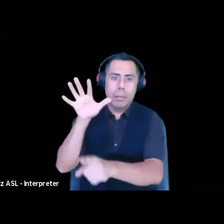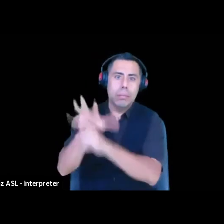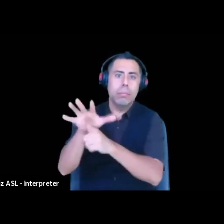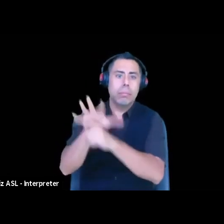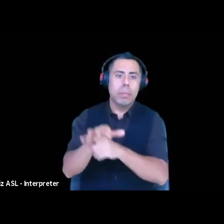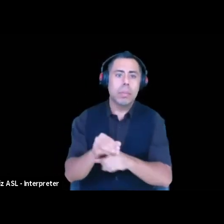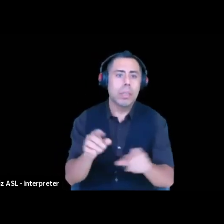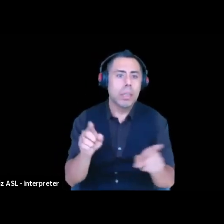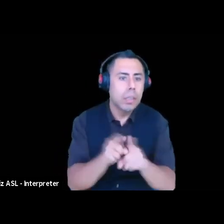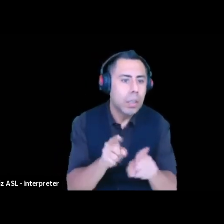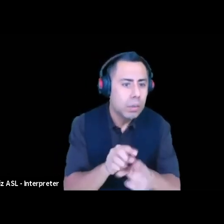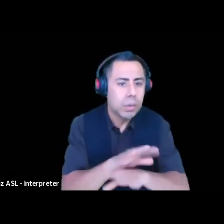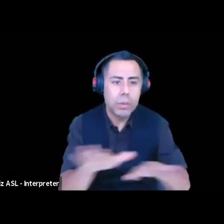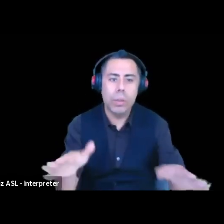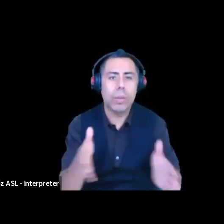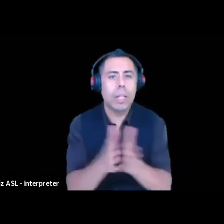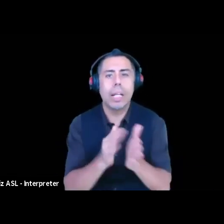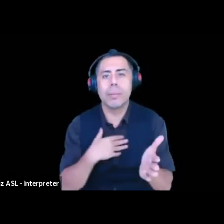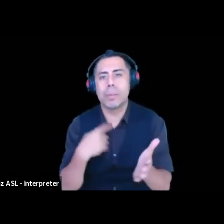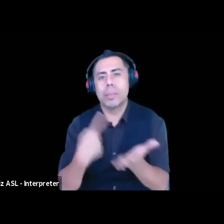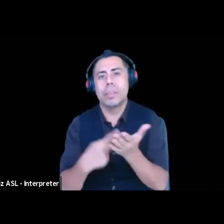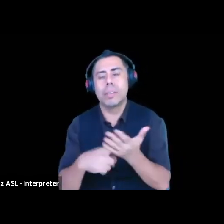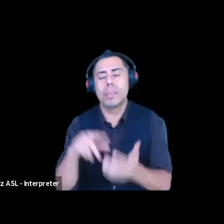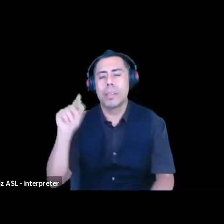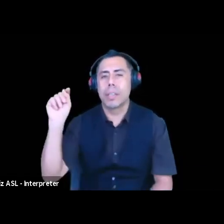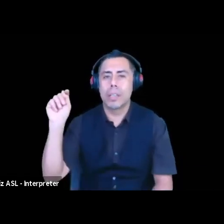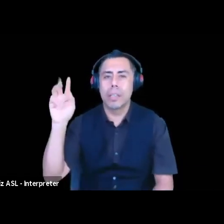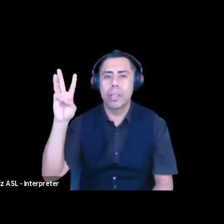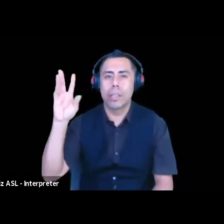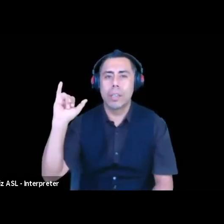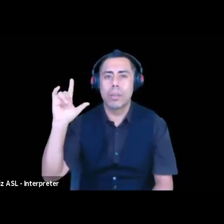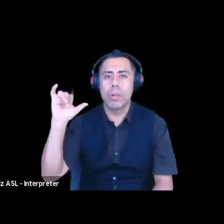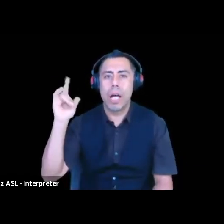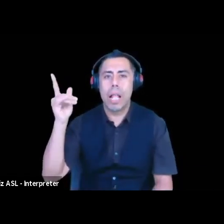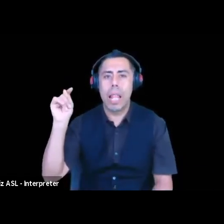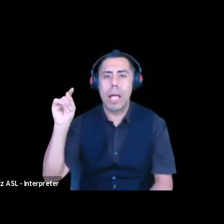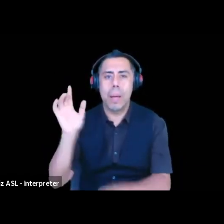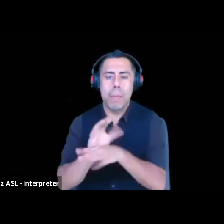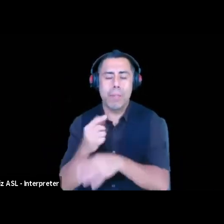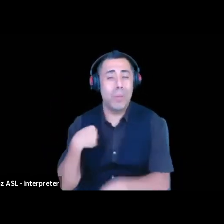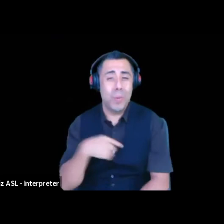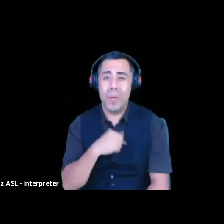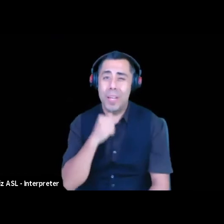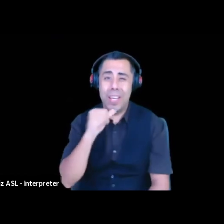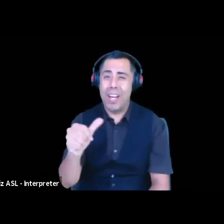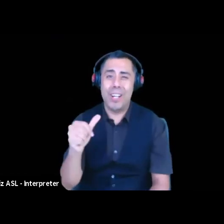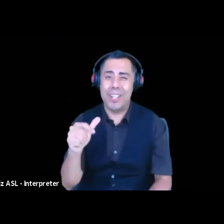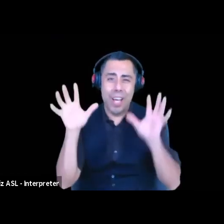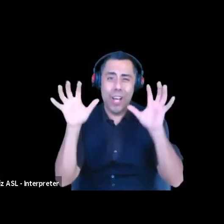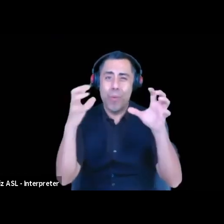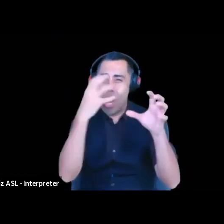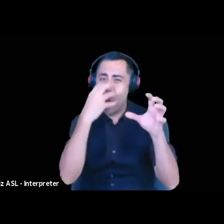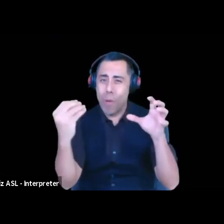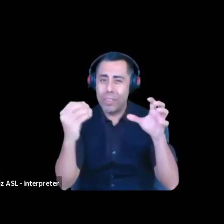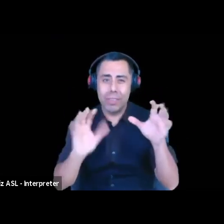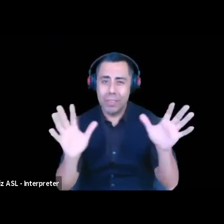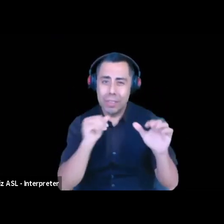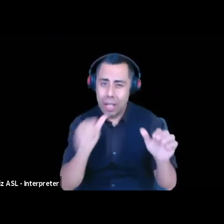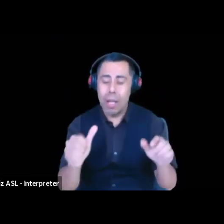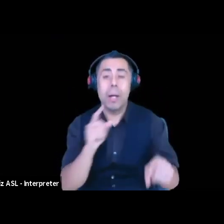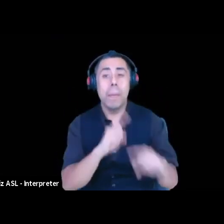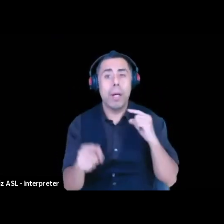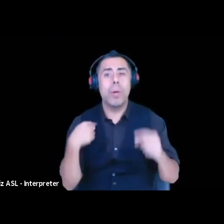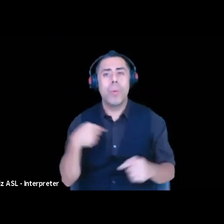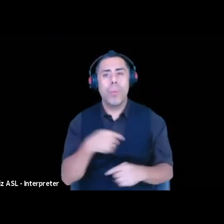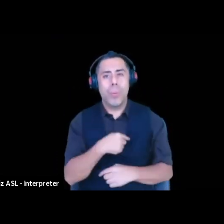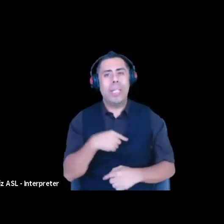of us are. So there is definitely a need to, in order to have us be more present in